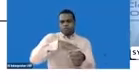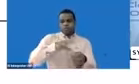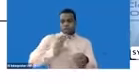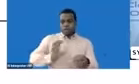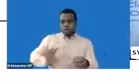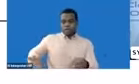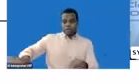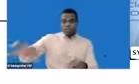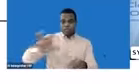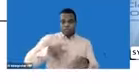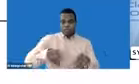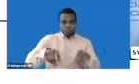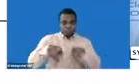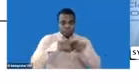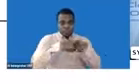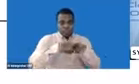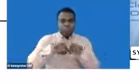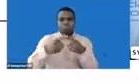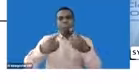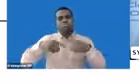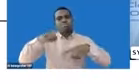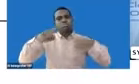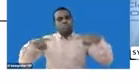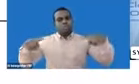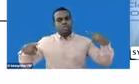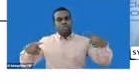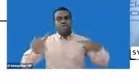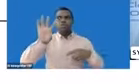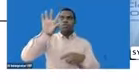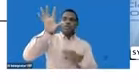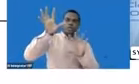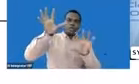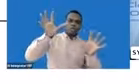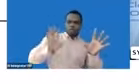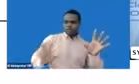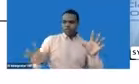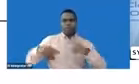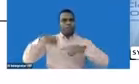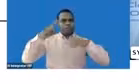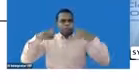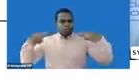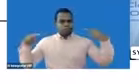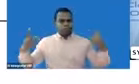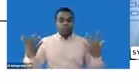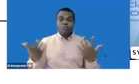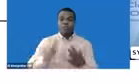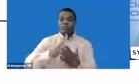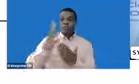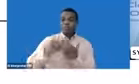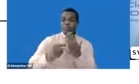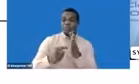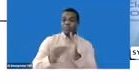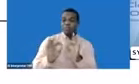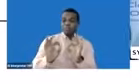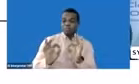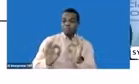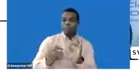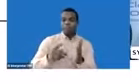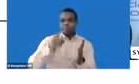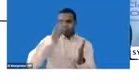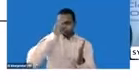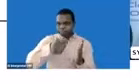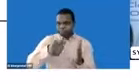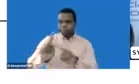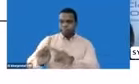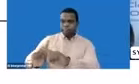the curriculum respects that, and you can use the curriculum to design specific content